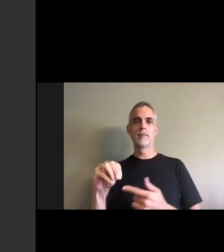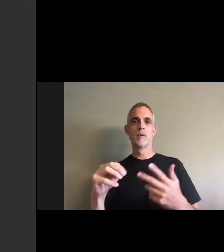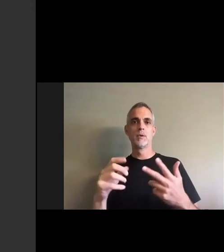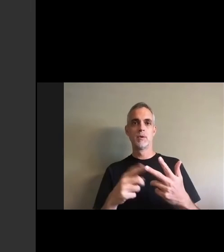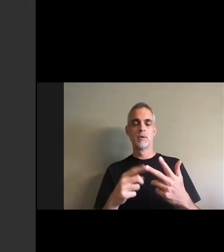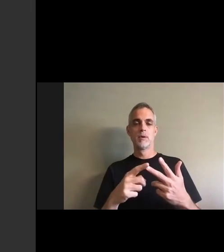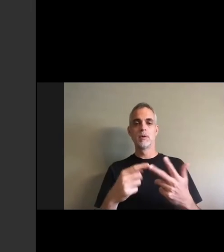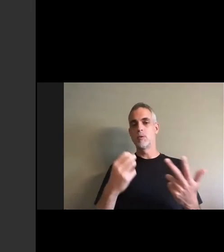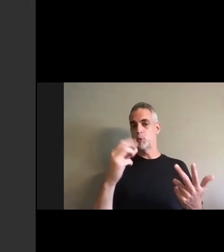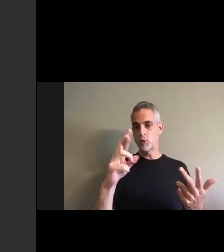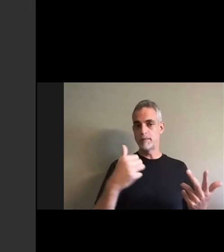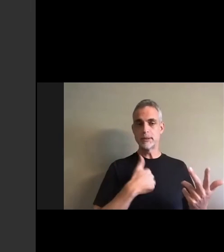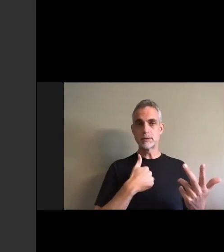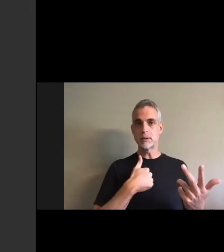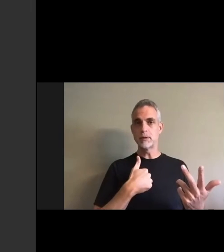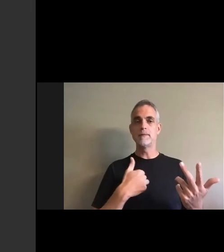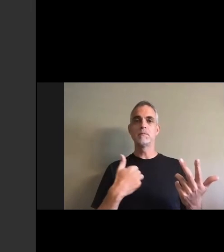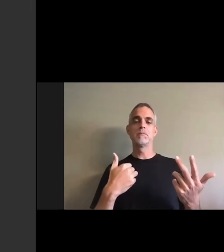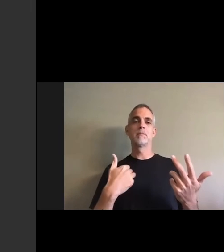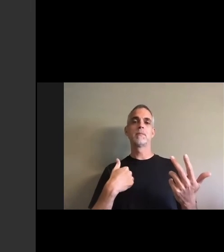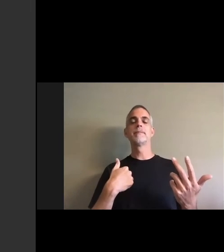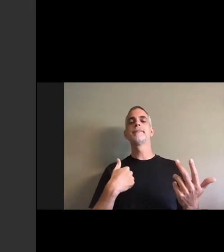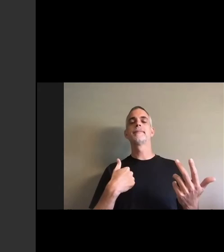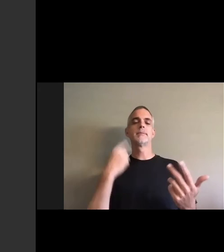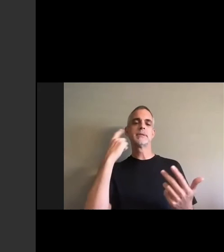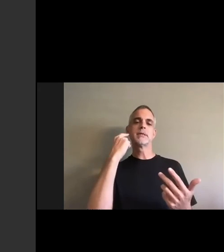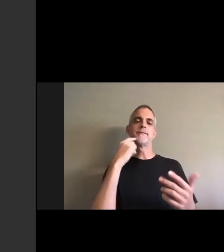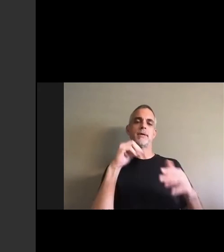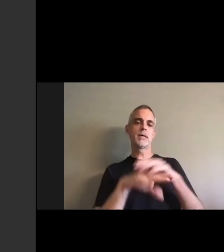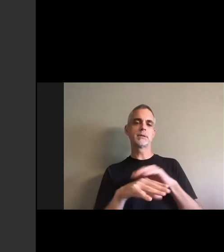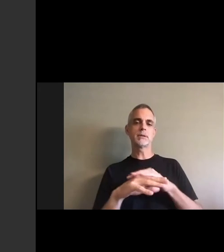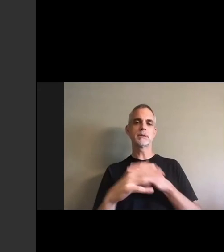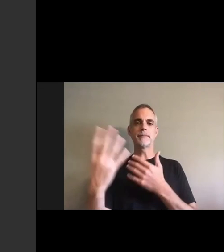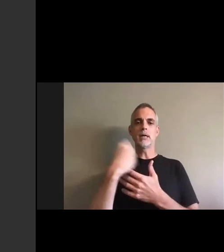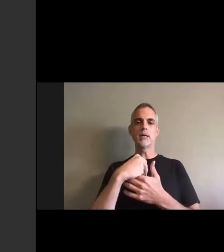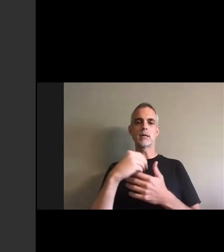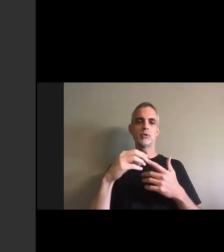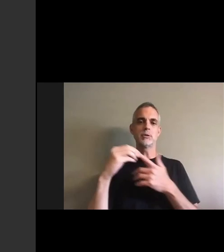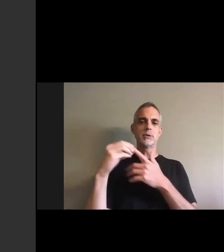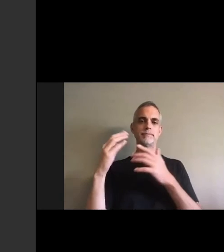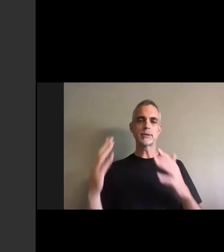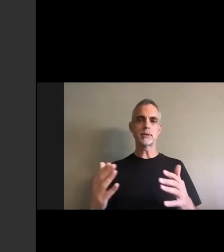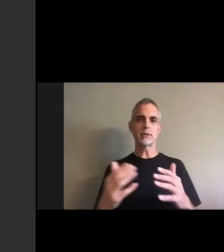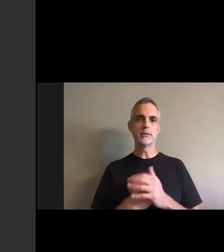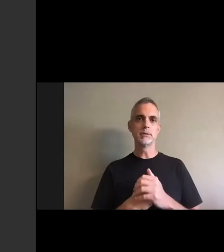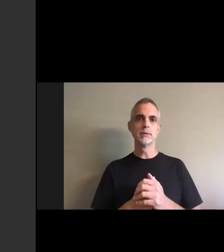WAGMEISTER.com. And also, you can contact myself as well. I'm a deaf